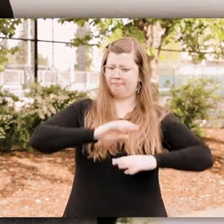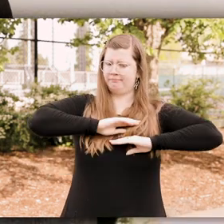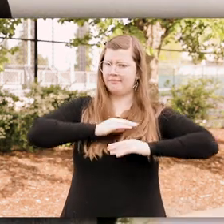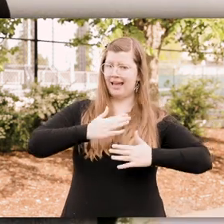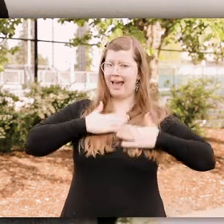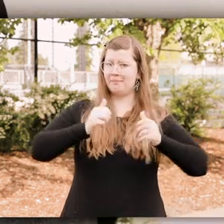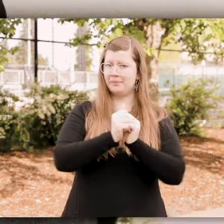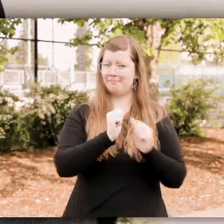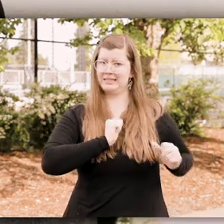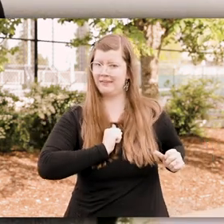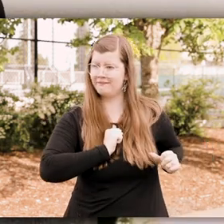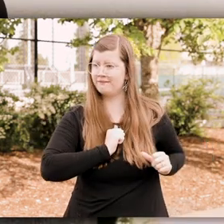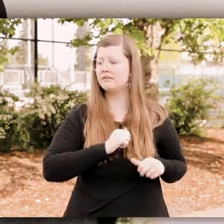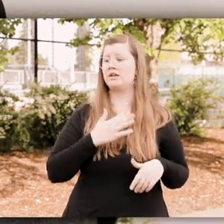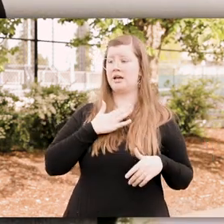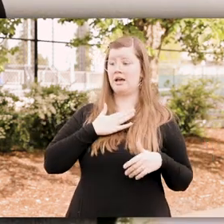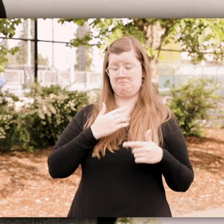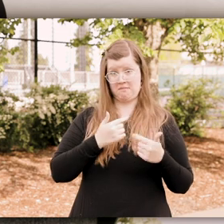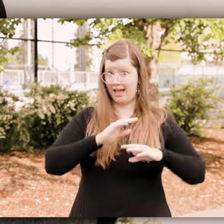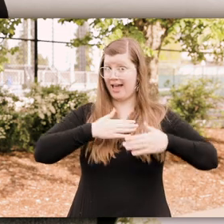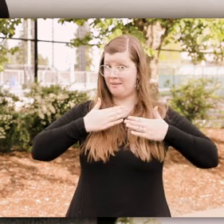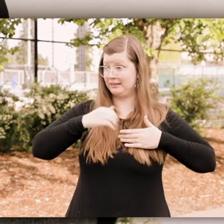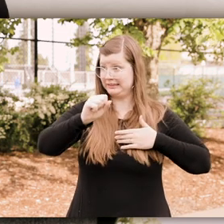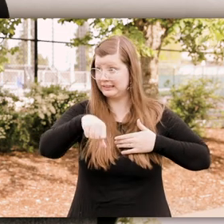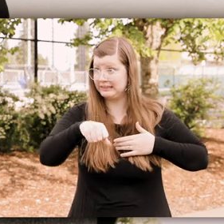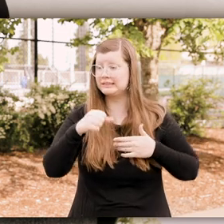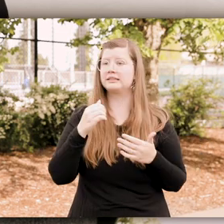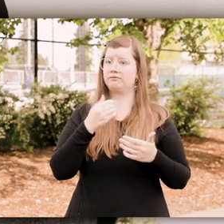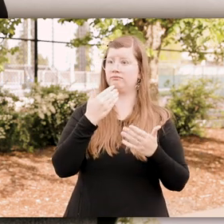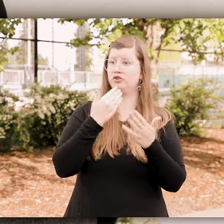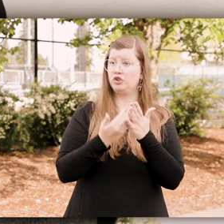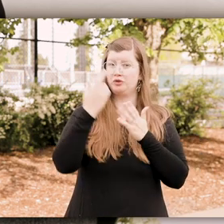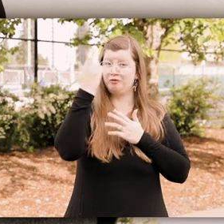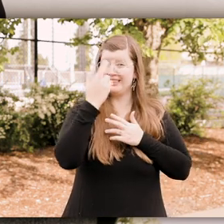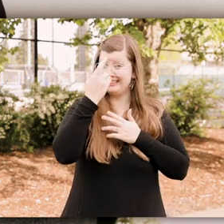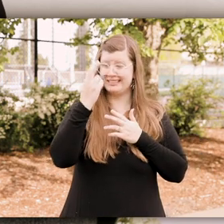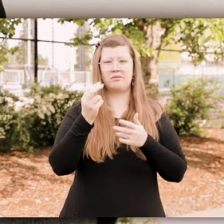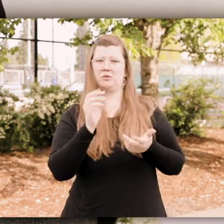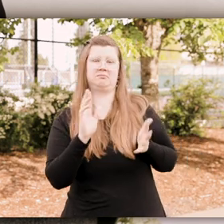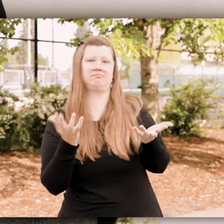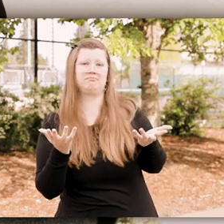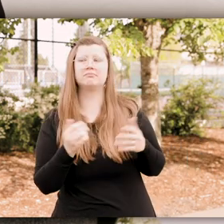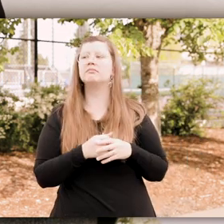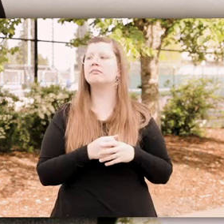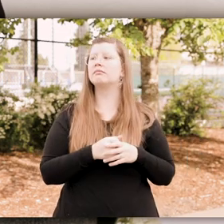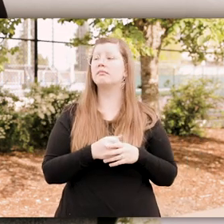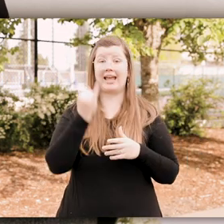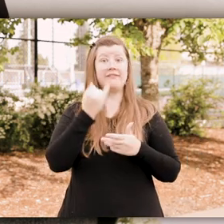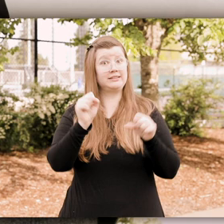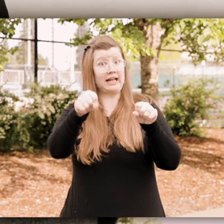legitimate? If so, then let that be enough. Stop driving and learn to enjoy this